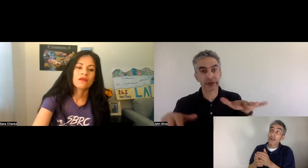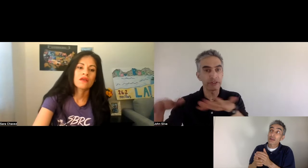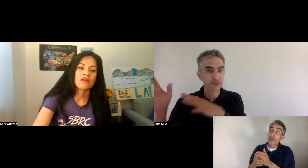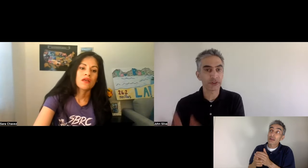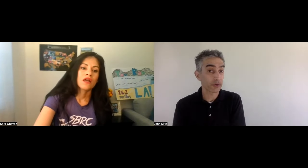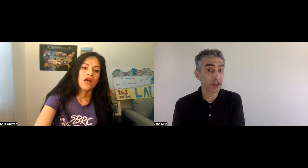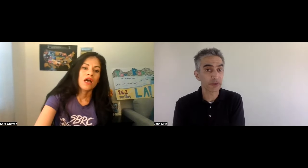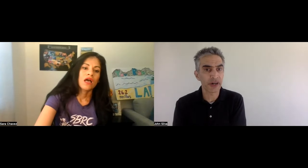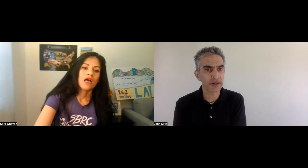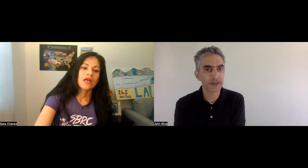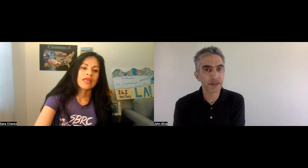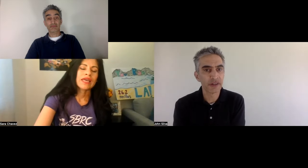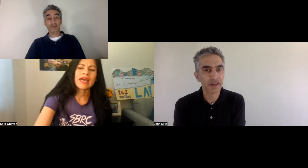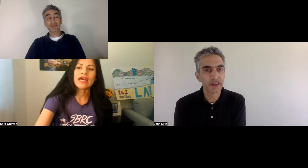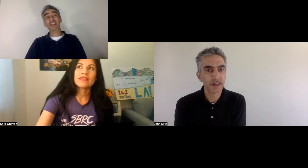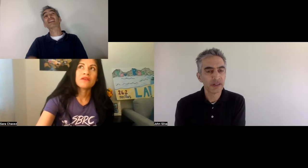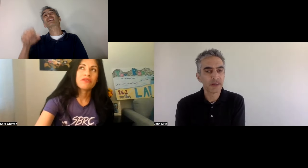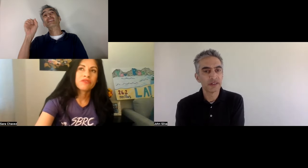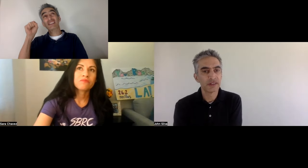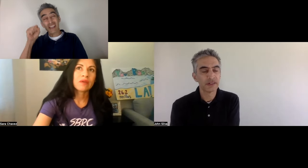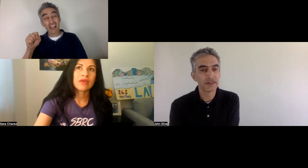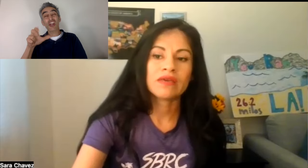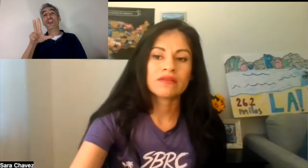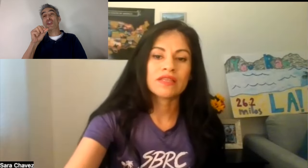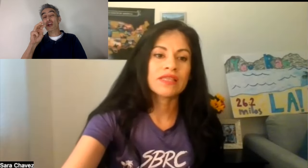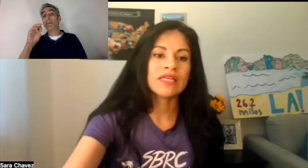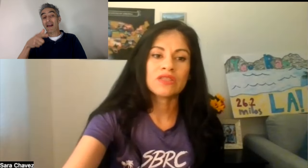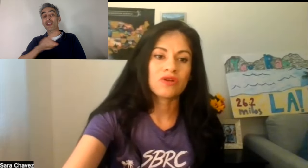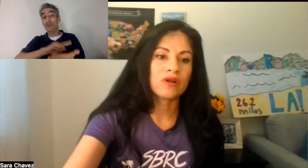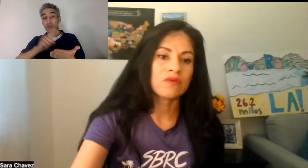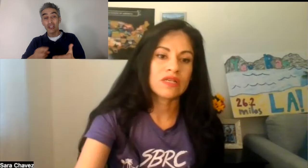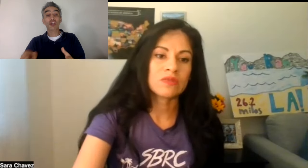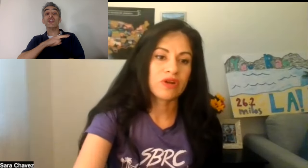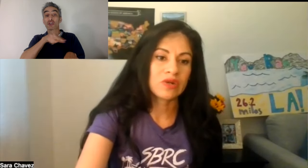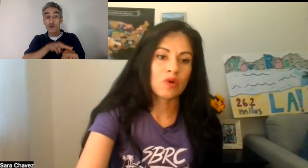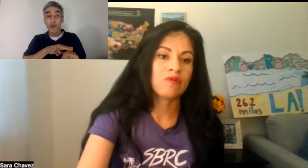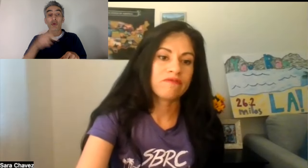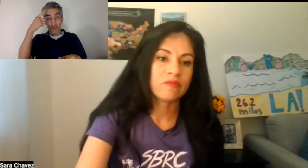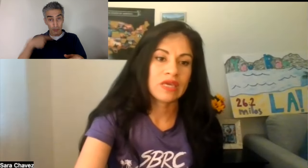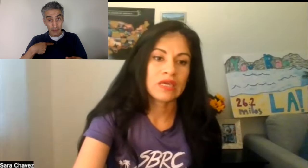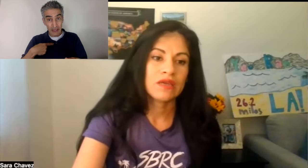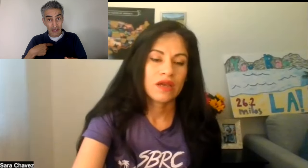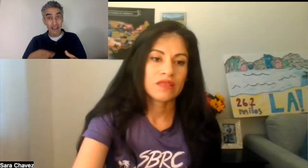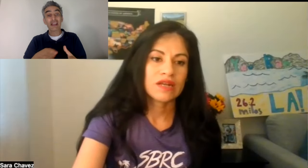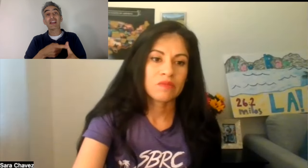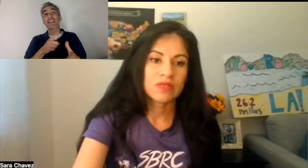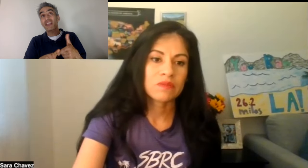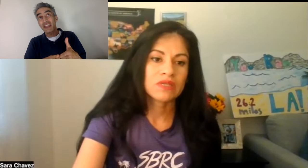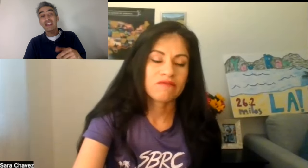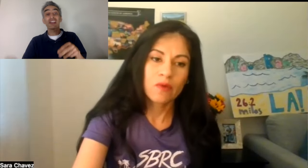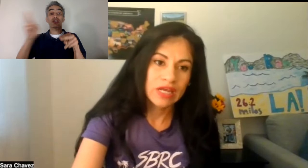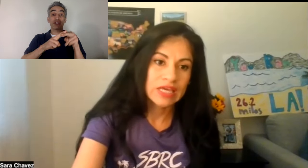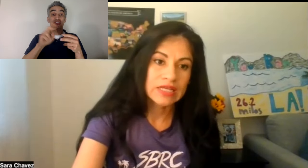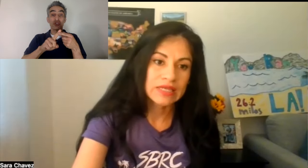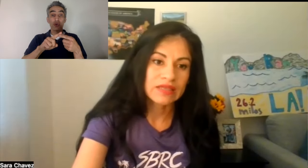20 or 30 and just worked your way up, or how did... Yeah, I think maybe at least 30 was pretty normal for me. And then I built up